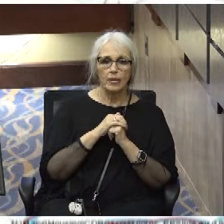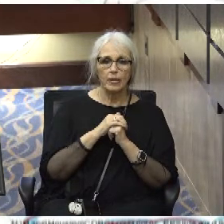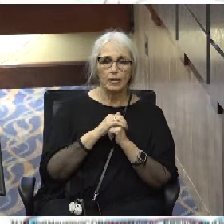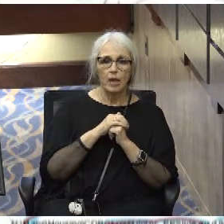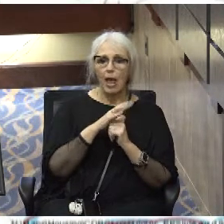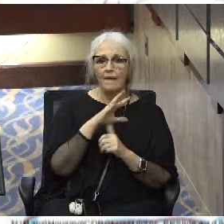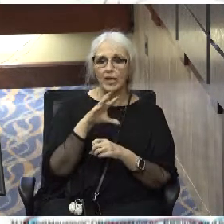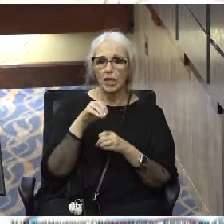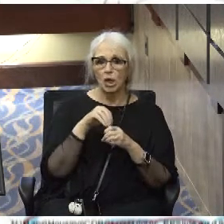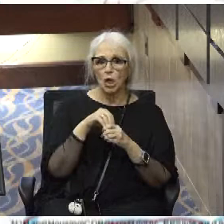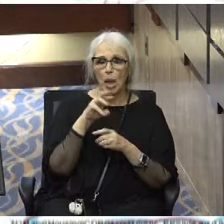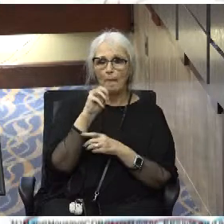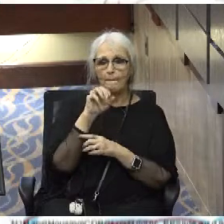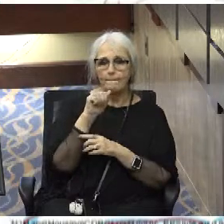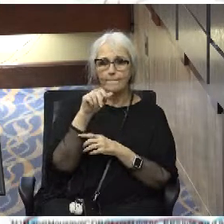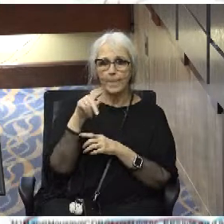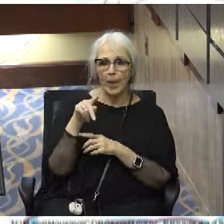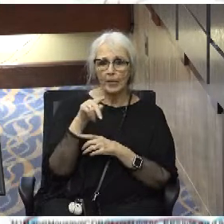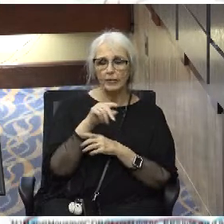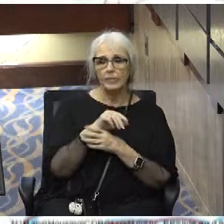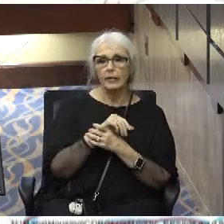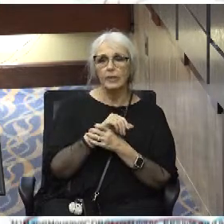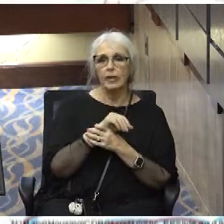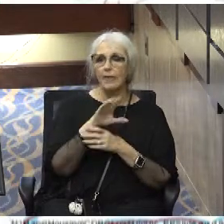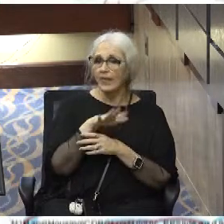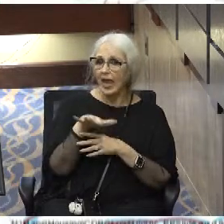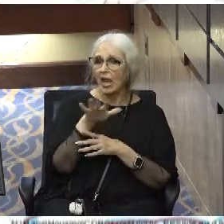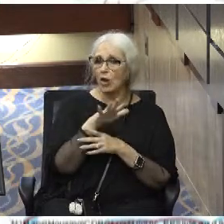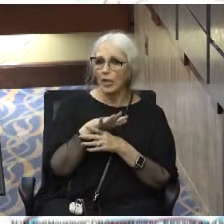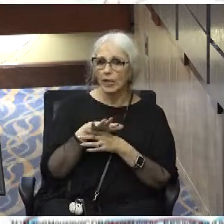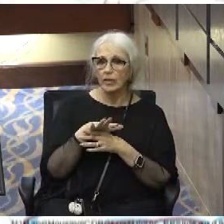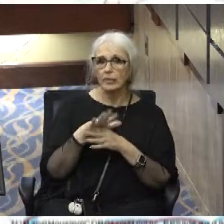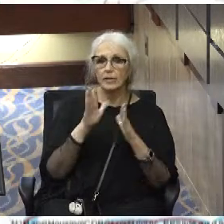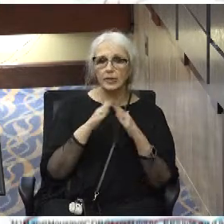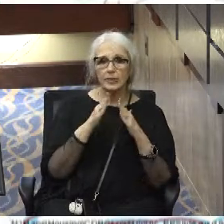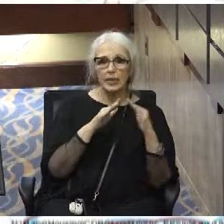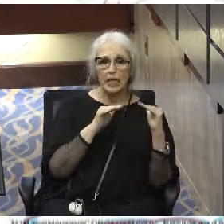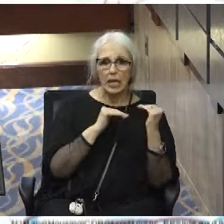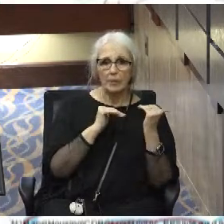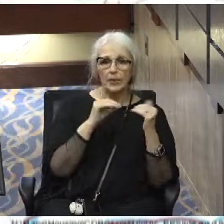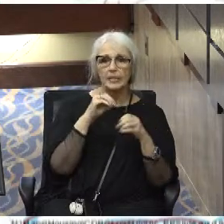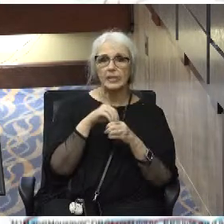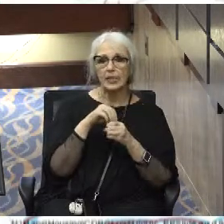I've included a map of the CDBG eligible areas within the city limits of Waco.